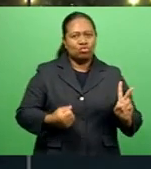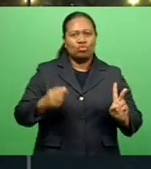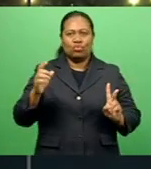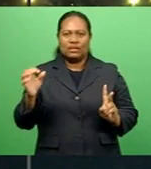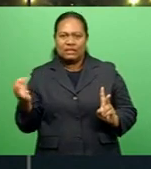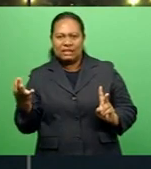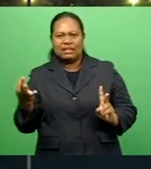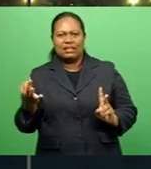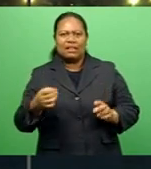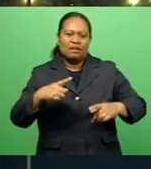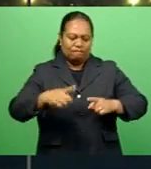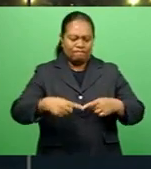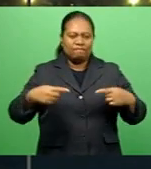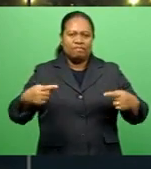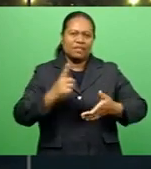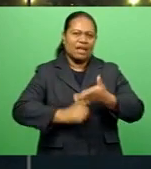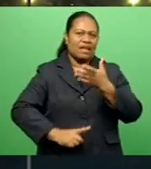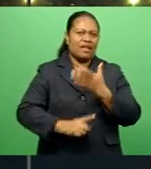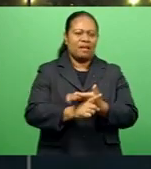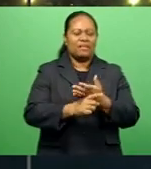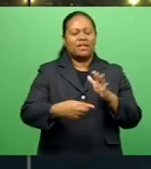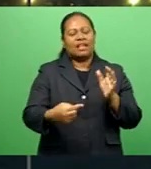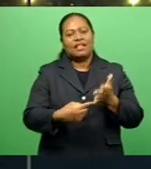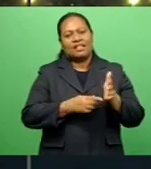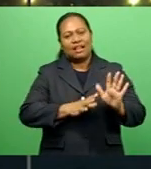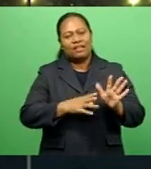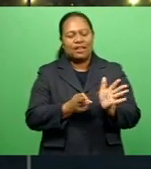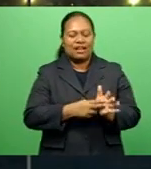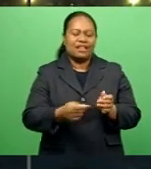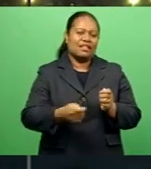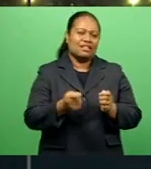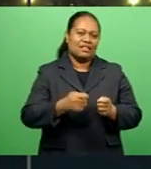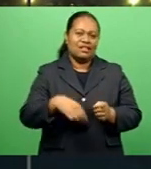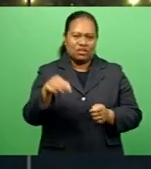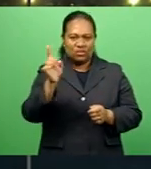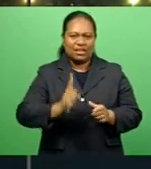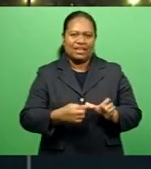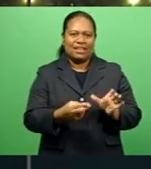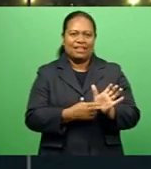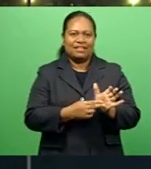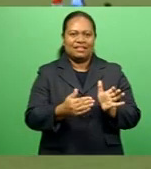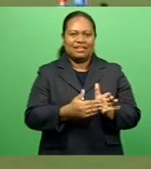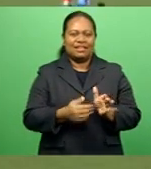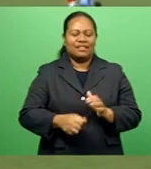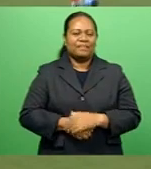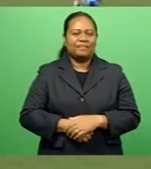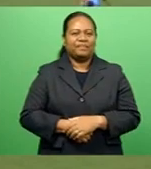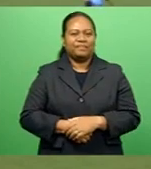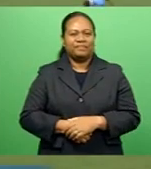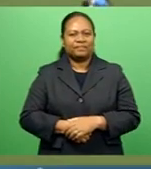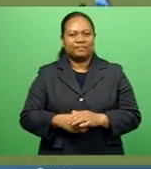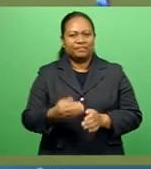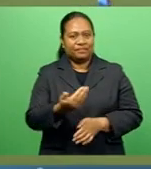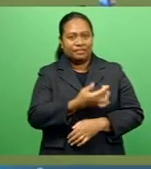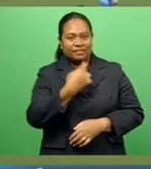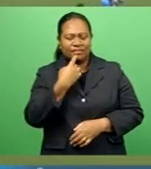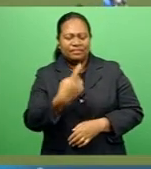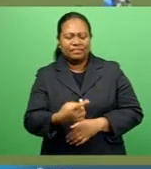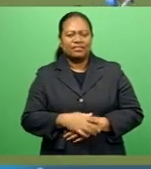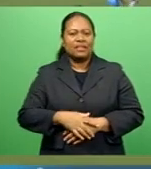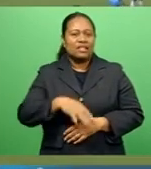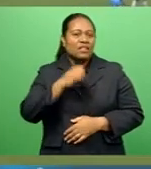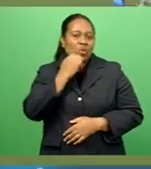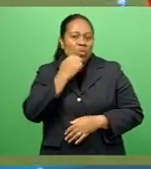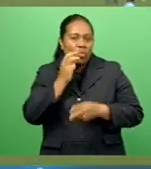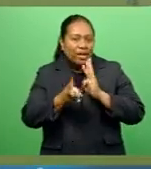Naitasiri at ANZ Stadium in Suva today. Karleni Tavi with the details. After half an hour in the humid Suva weather,